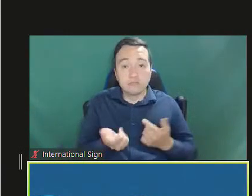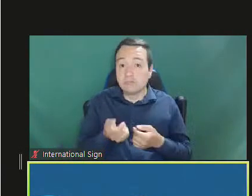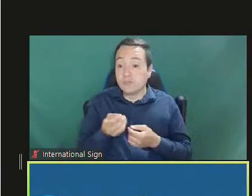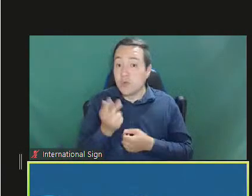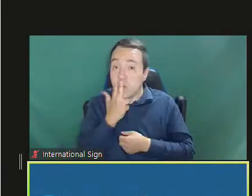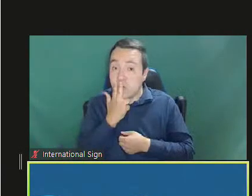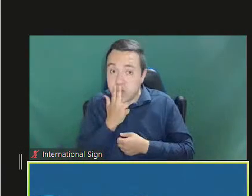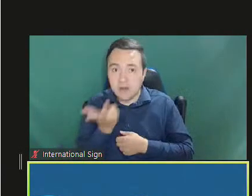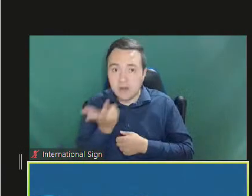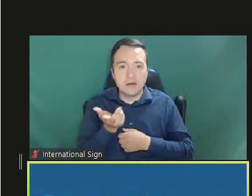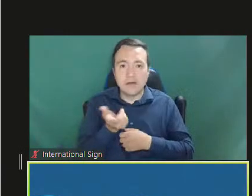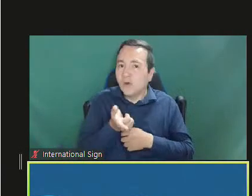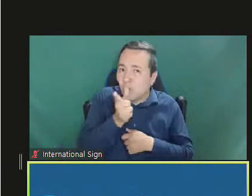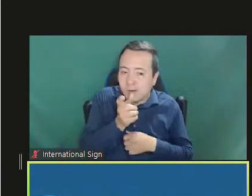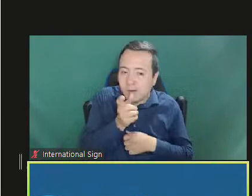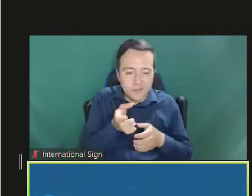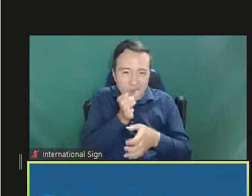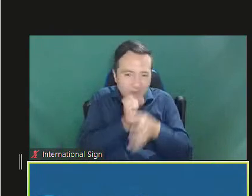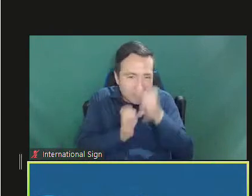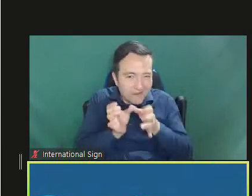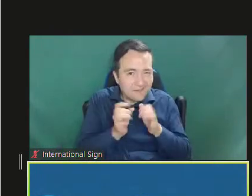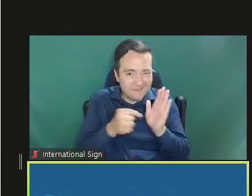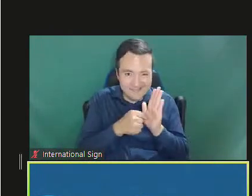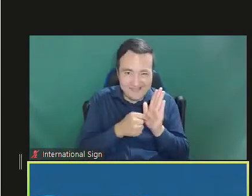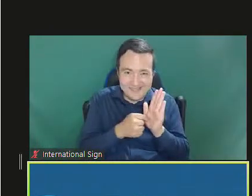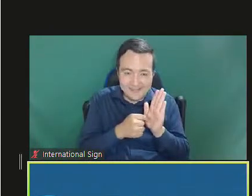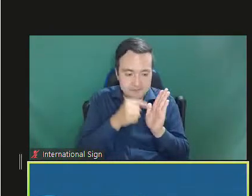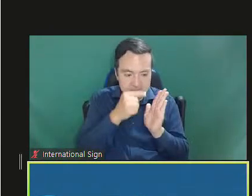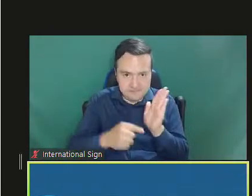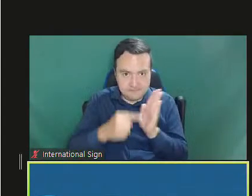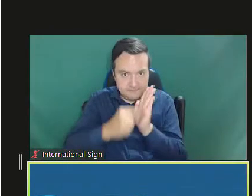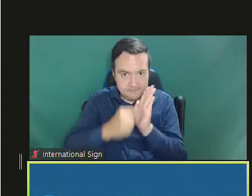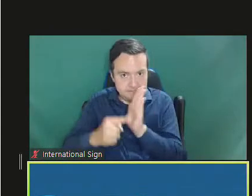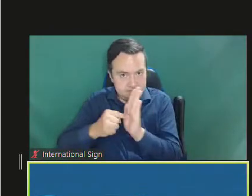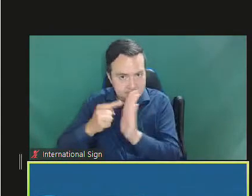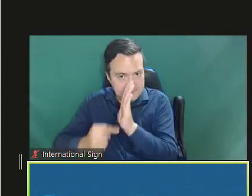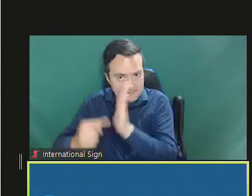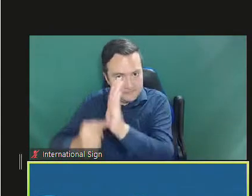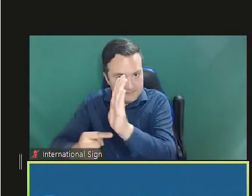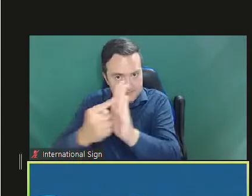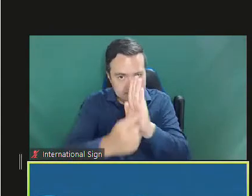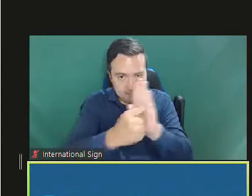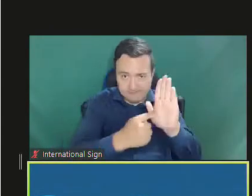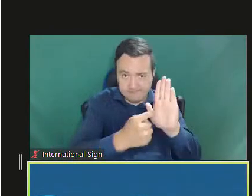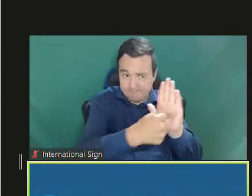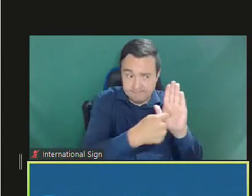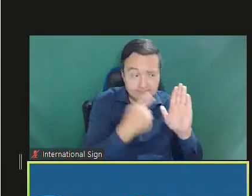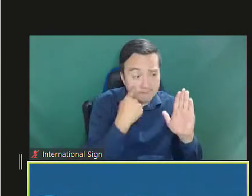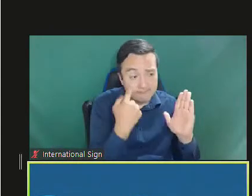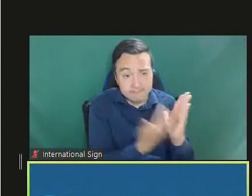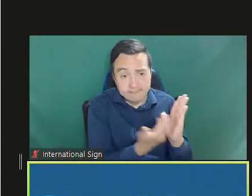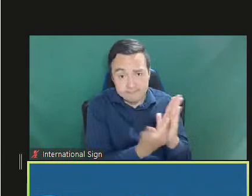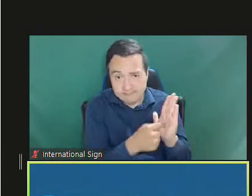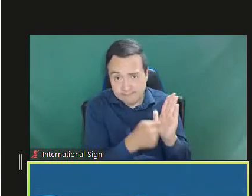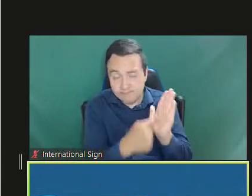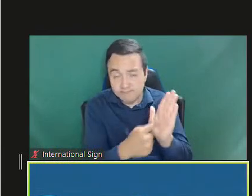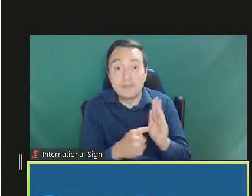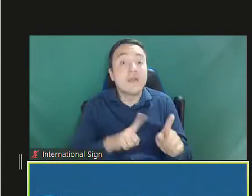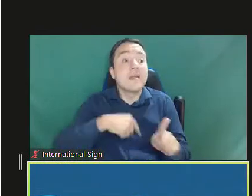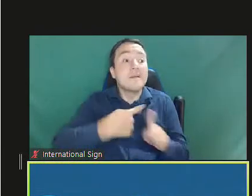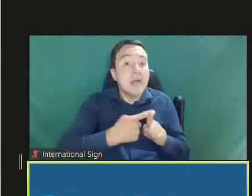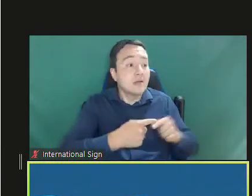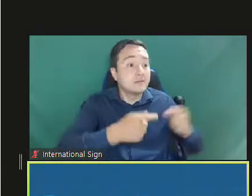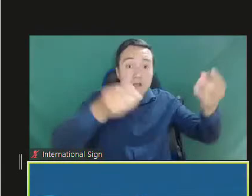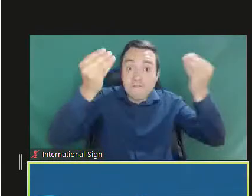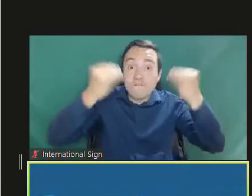beverages. Health taxes represent a win-win-win policy in this regard for governments, in that they